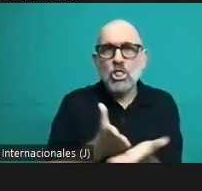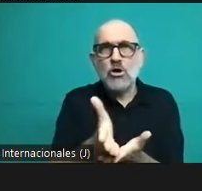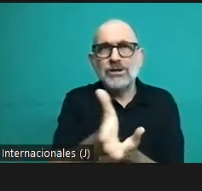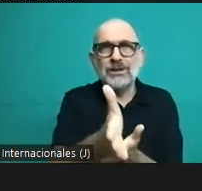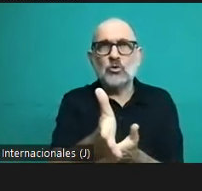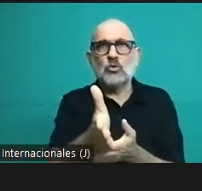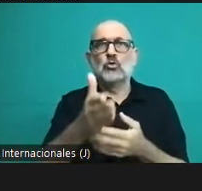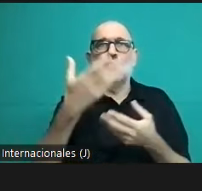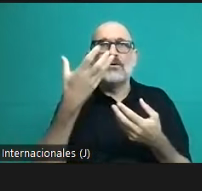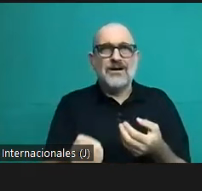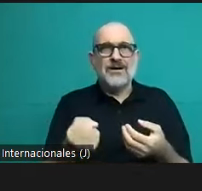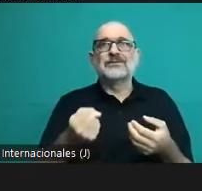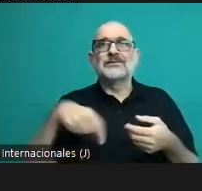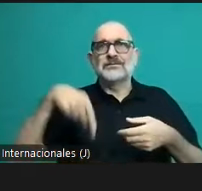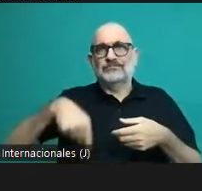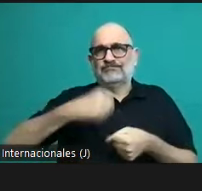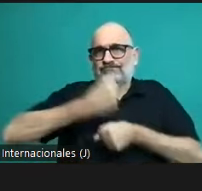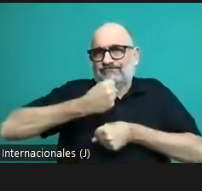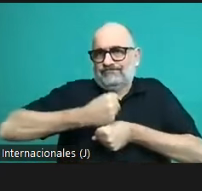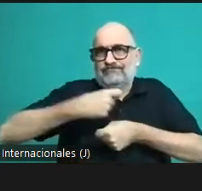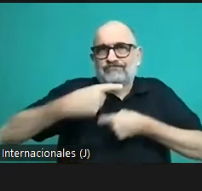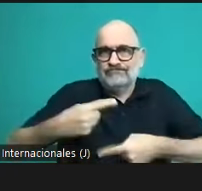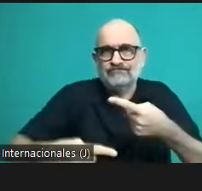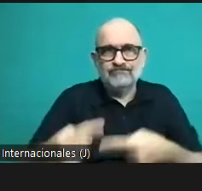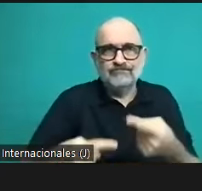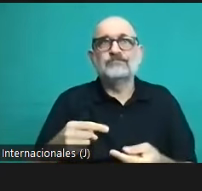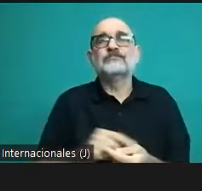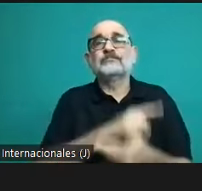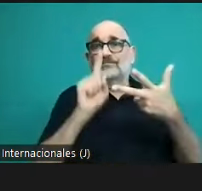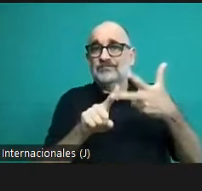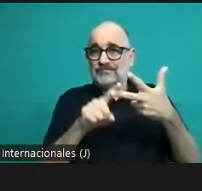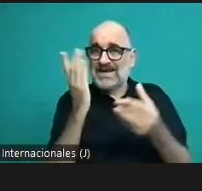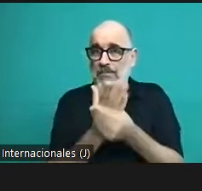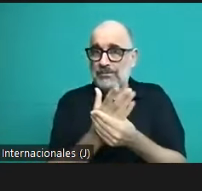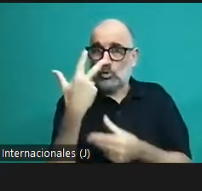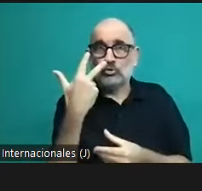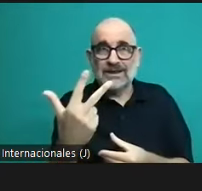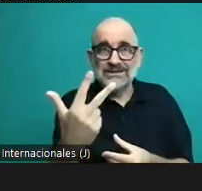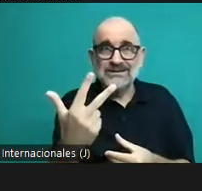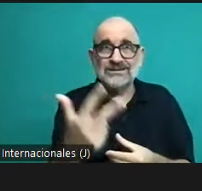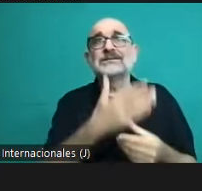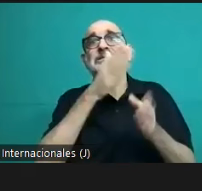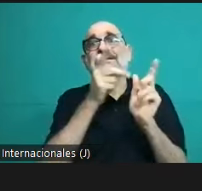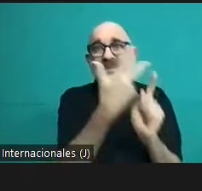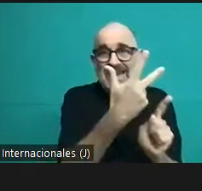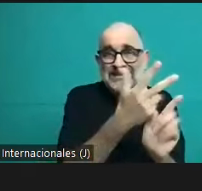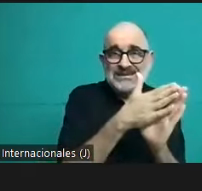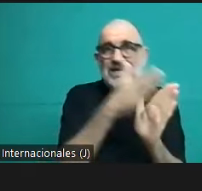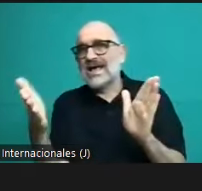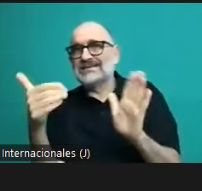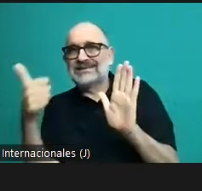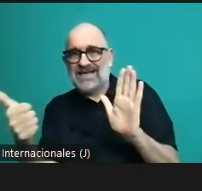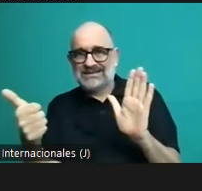from chapter 3 to 6, there is a synthesis of these results in the 4 cases that we have